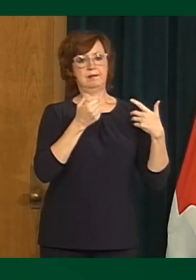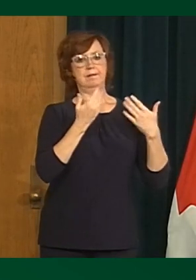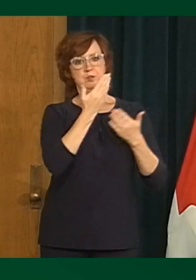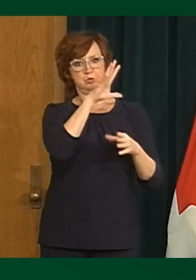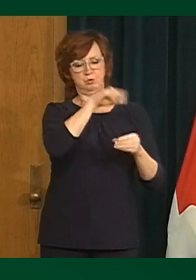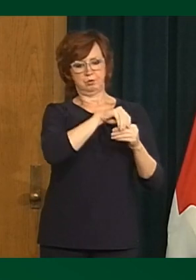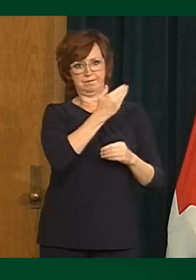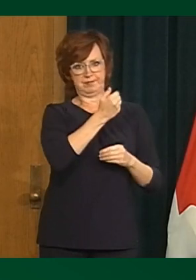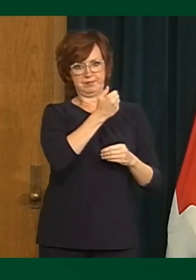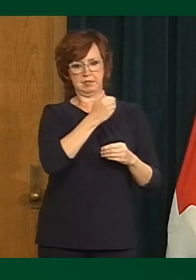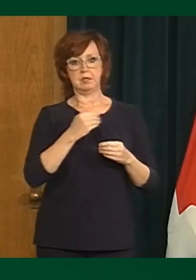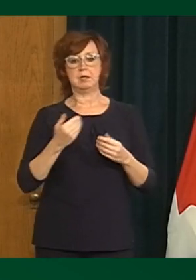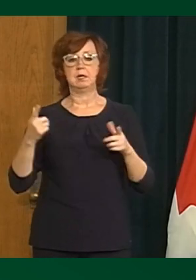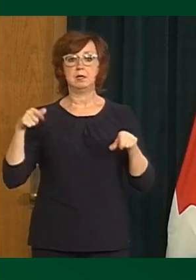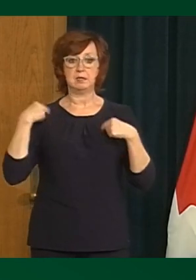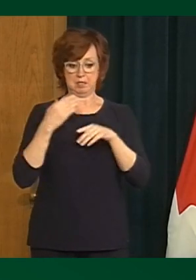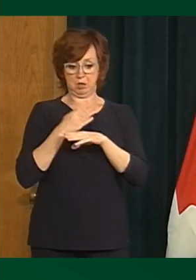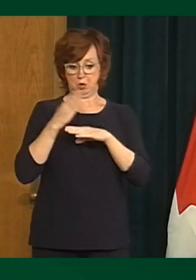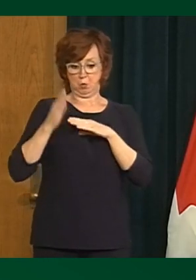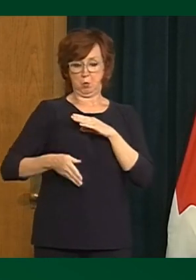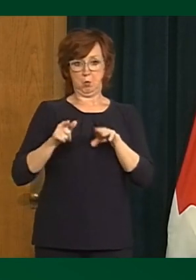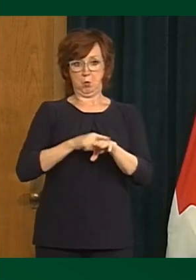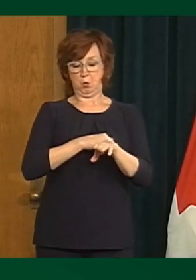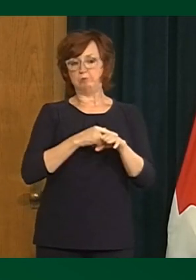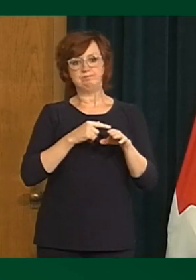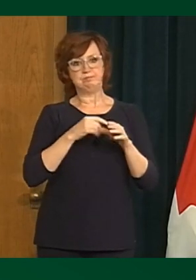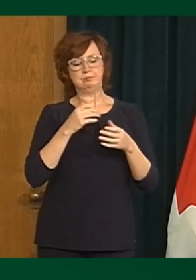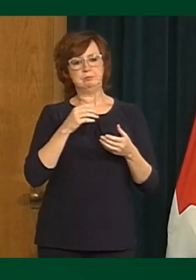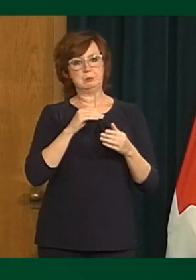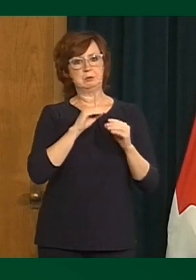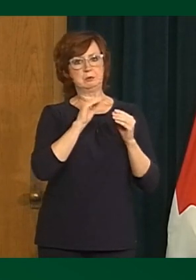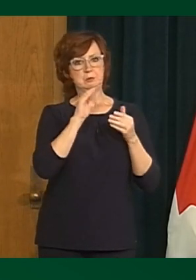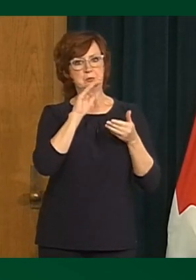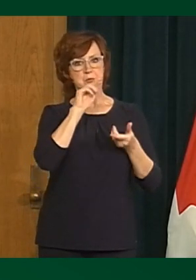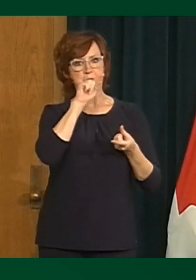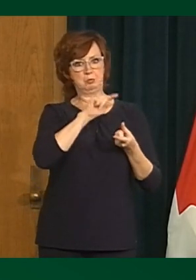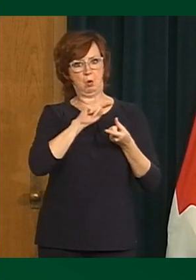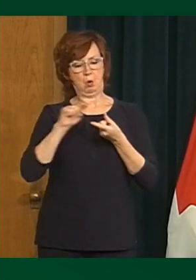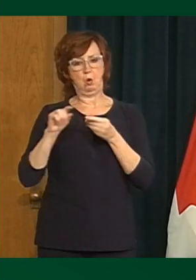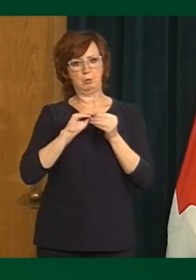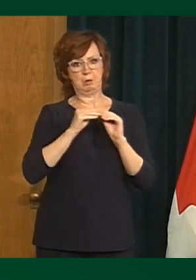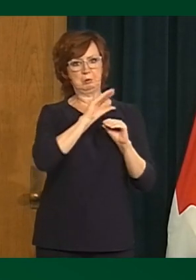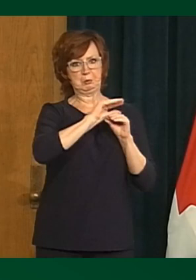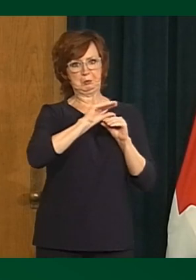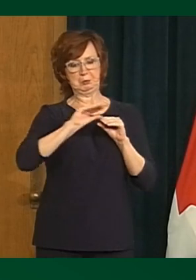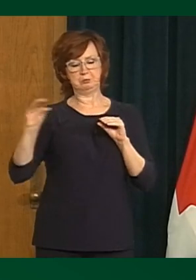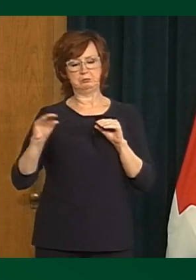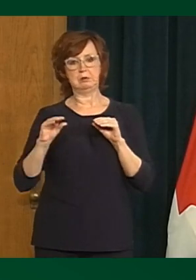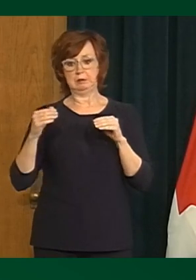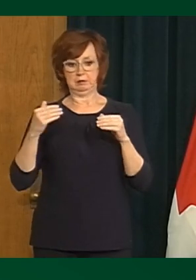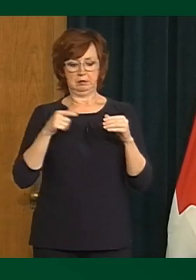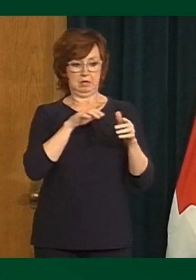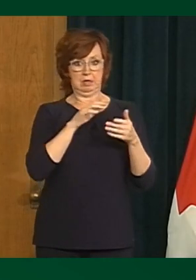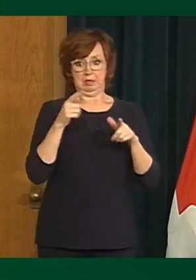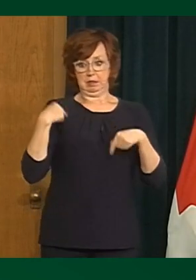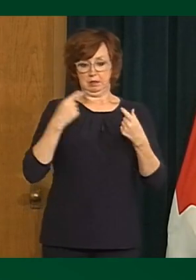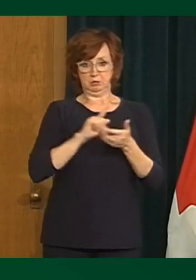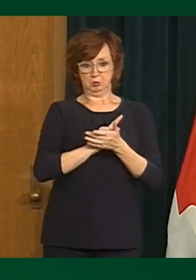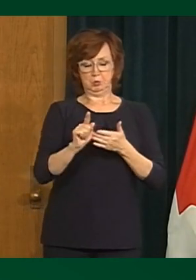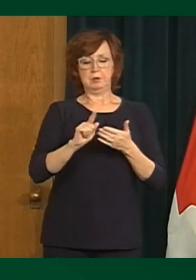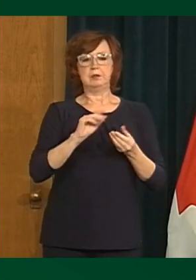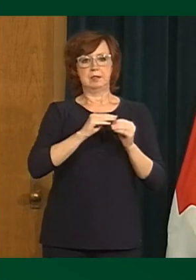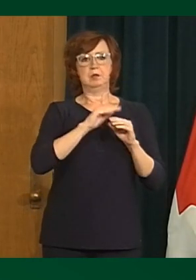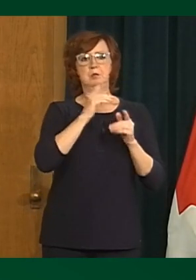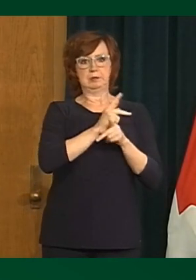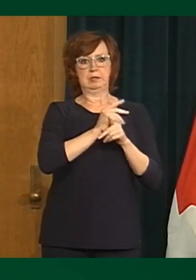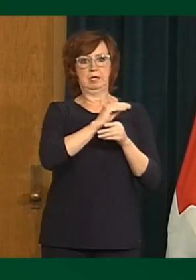of new cases remained low throughout the long weekend, and the number of recoveries continued to increase throughout the weekend. Over the past 4 days,